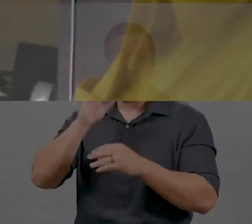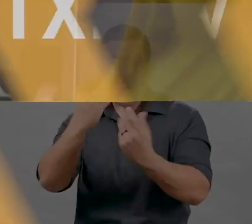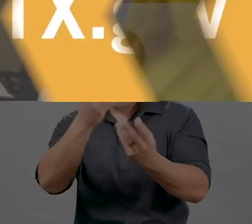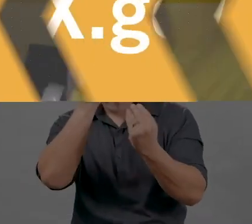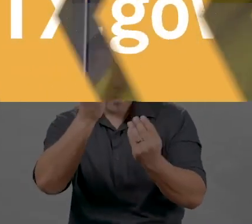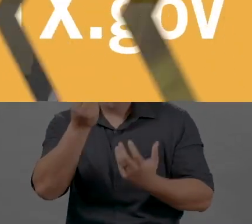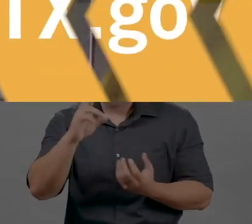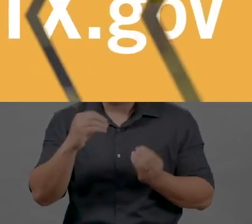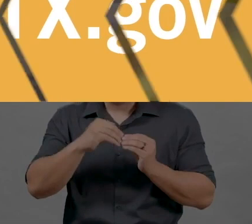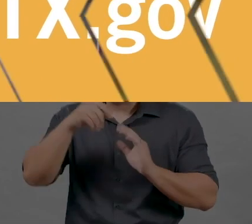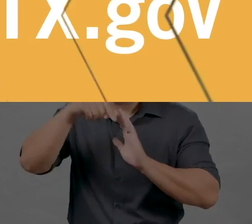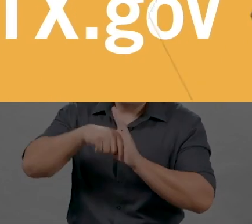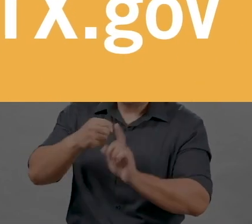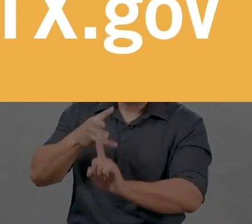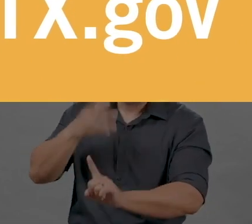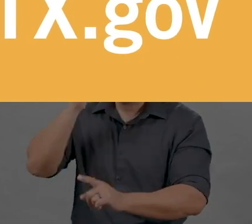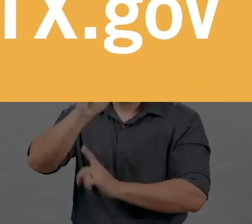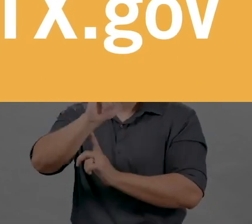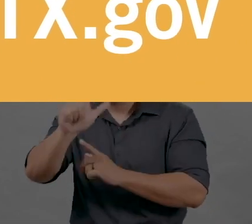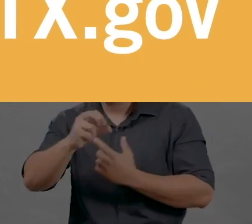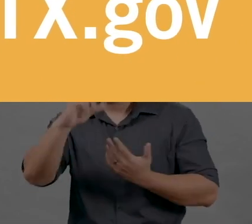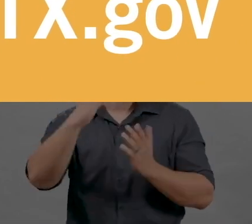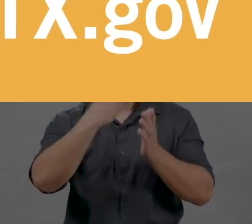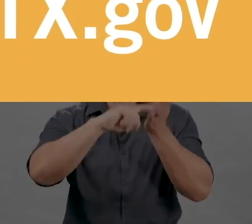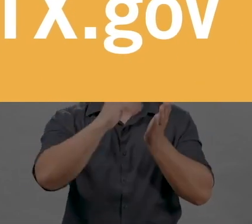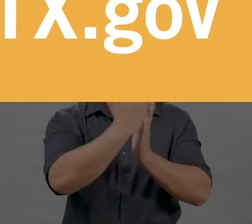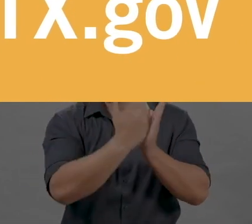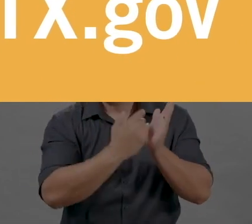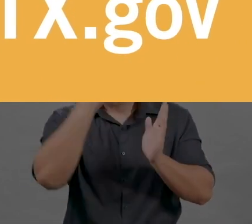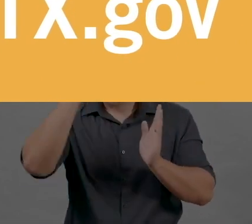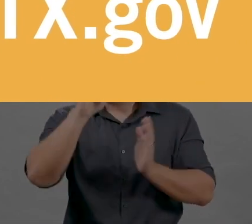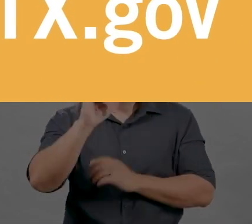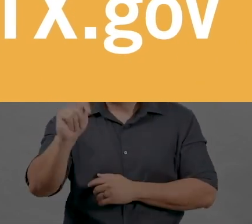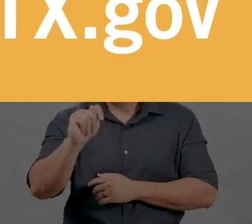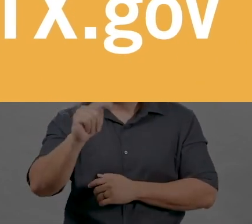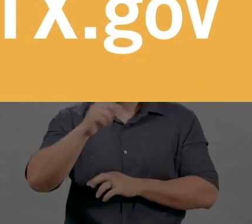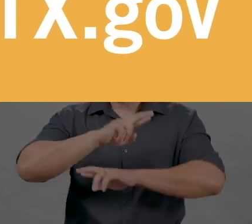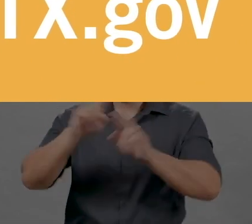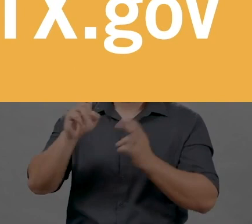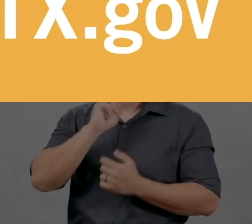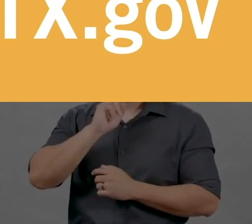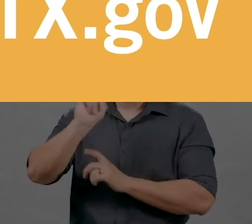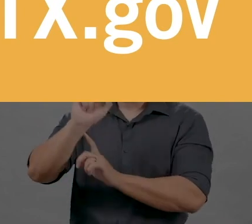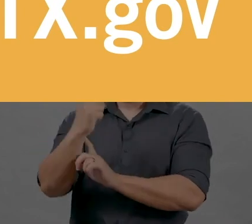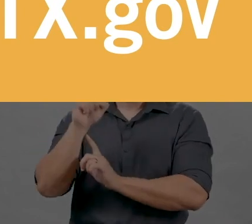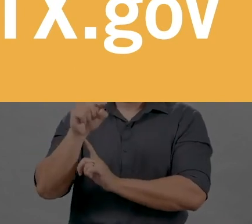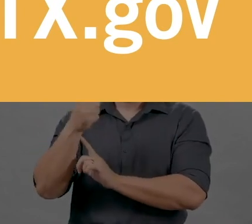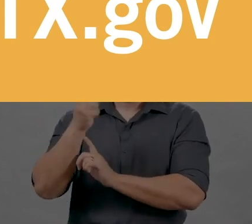provides information or, for more details, helpful tools and checklists for building your kits. Go to